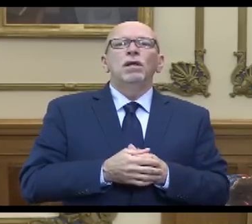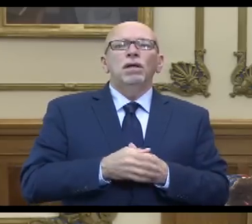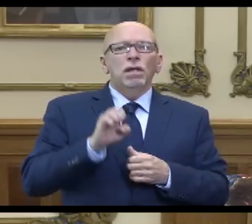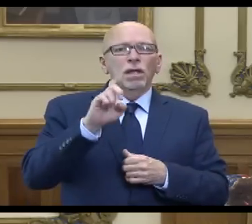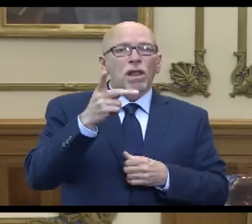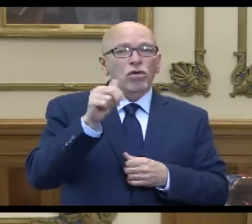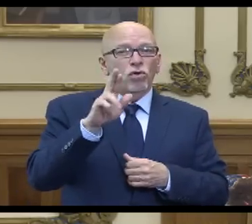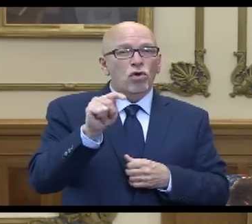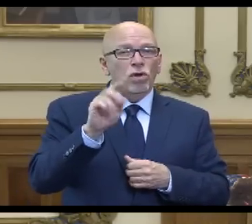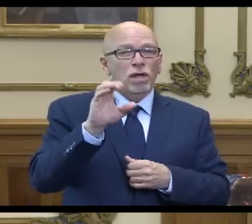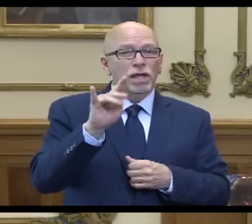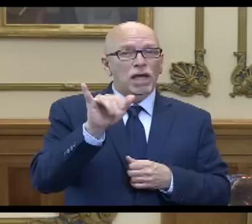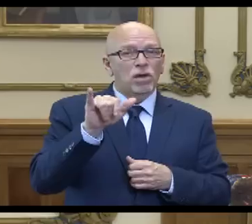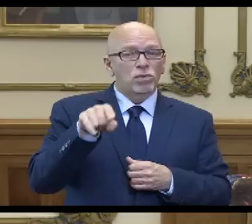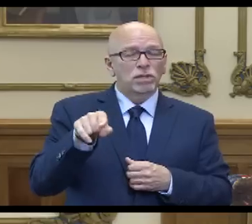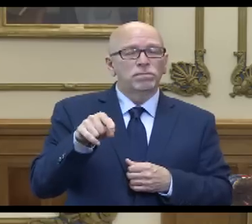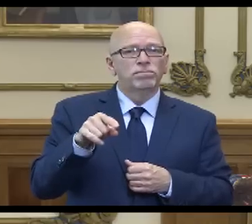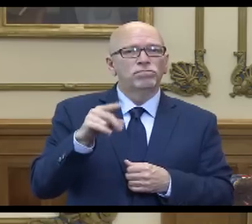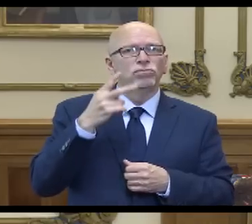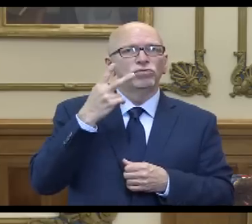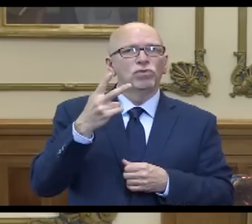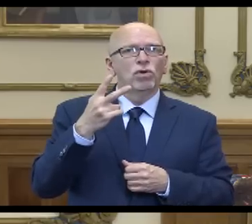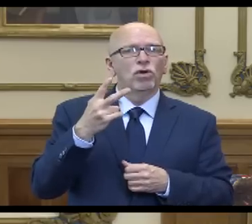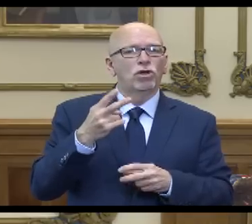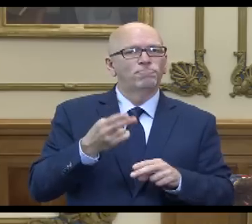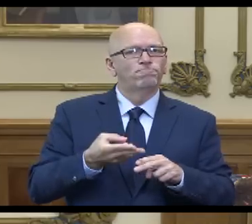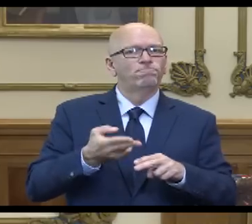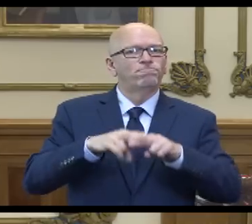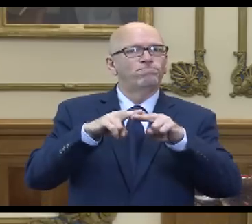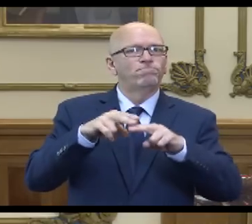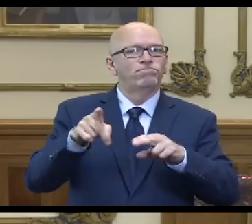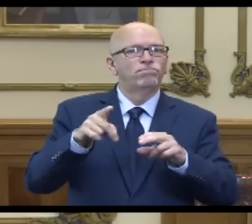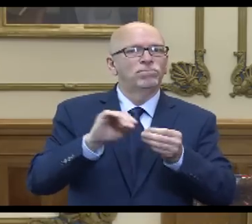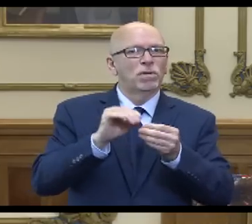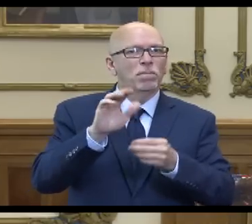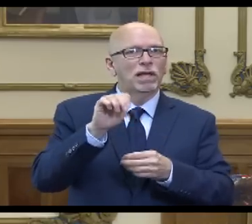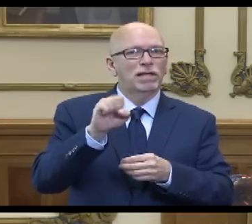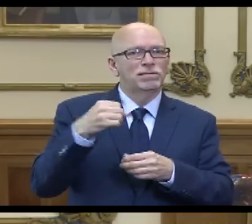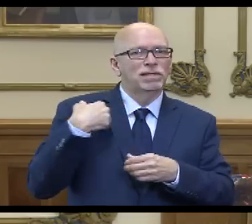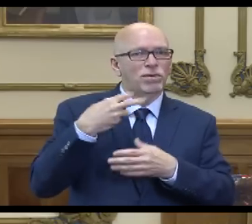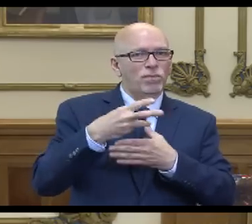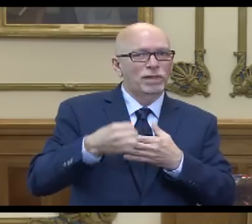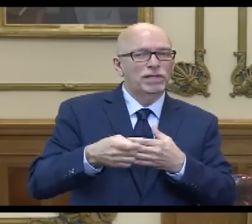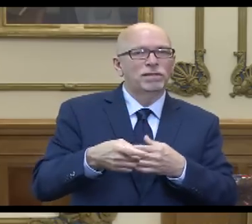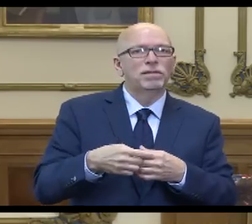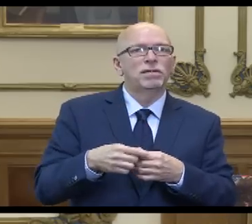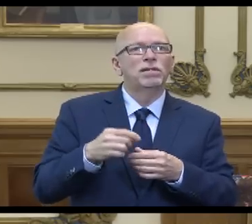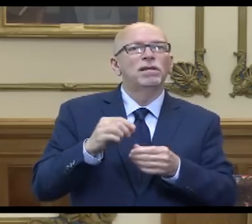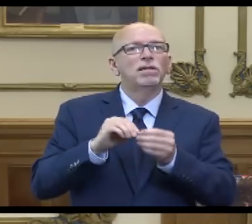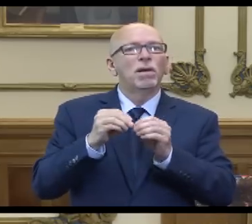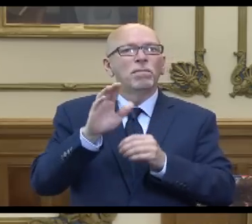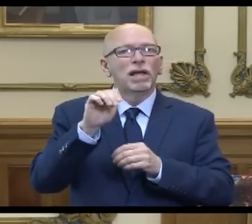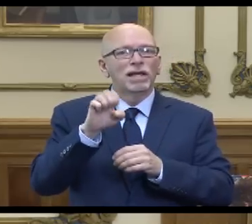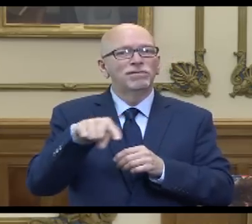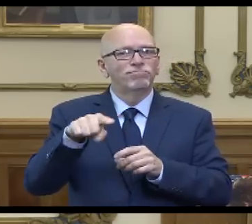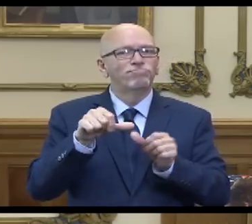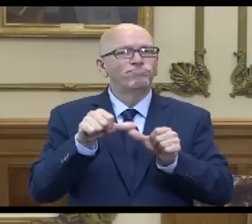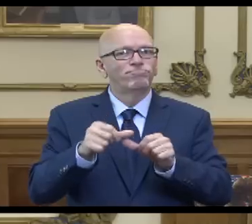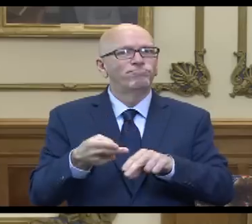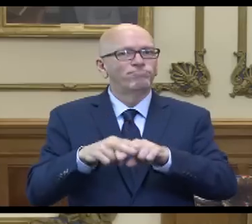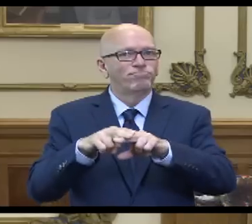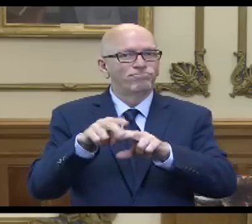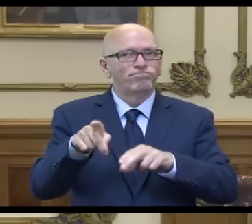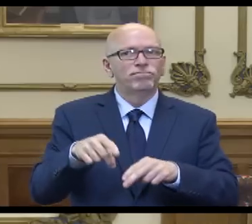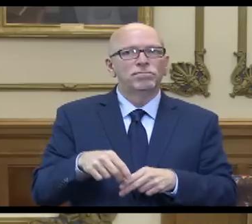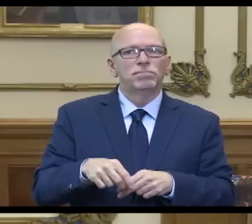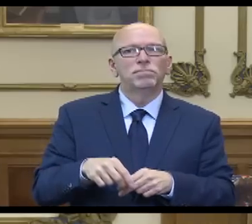Elkhart County has saw an uptick in the number of cases over the weekend, and the number of cases continues to rise, as well